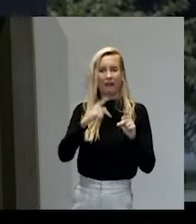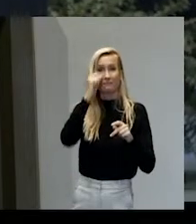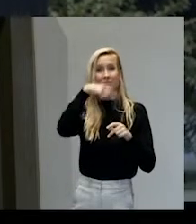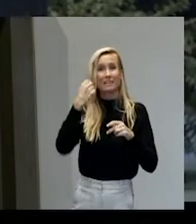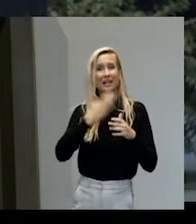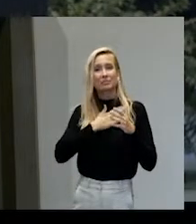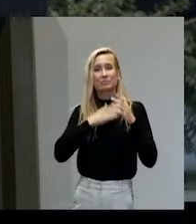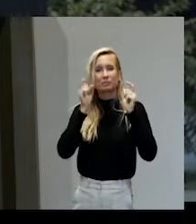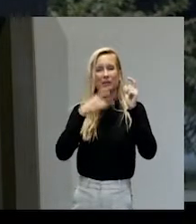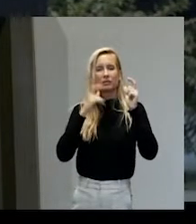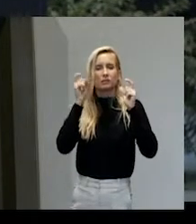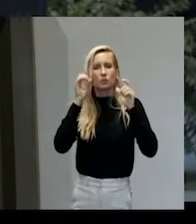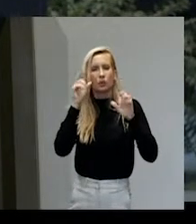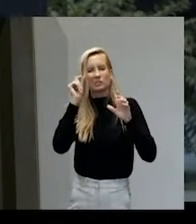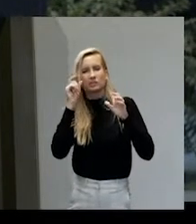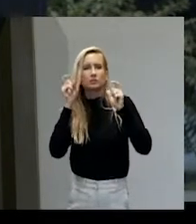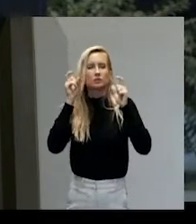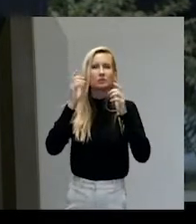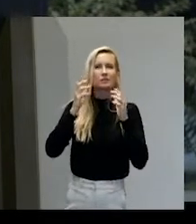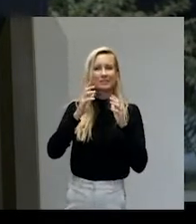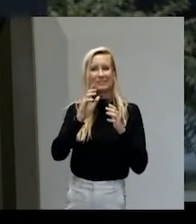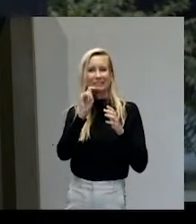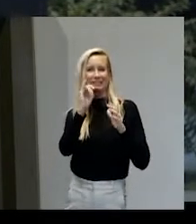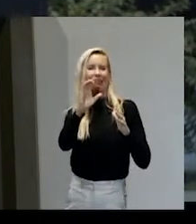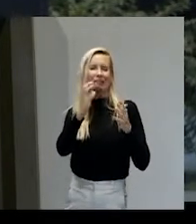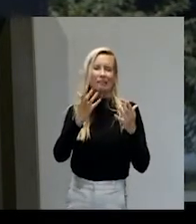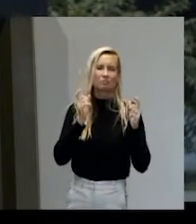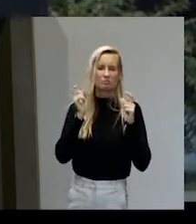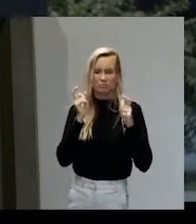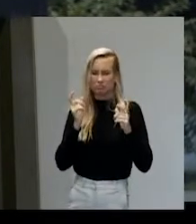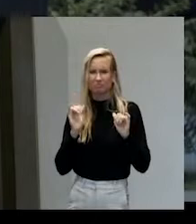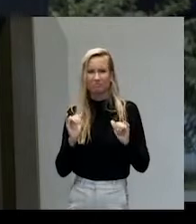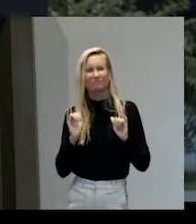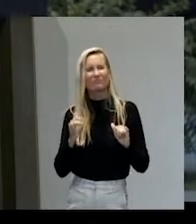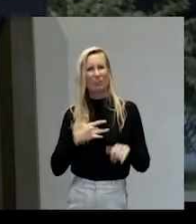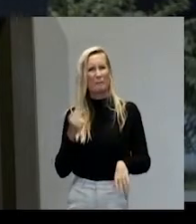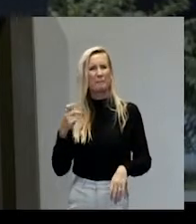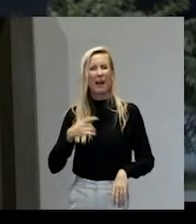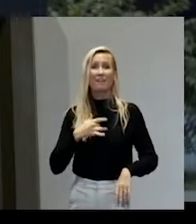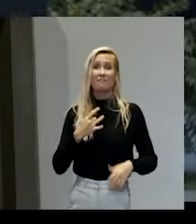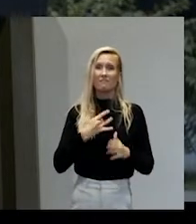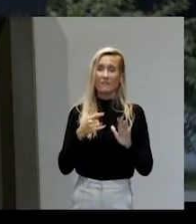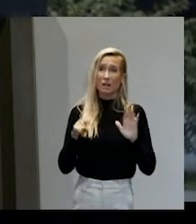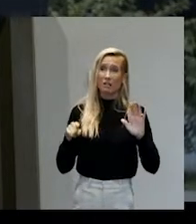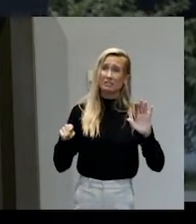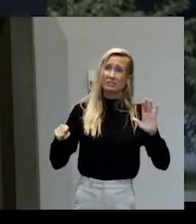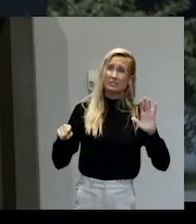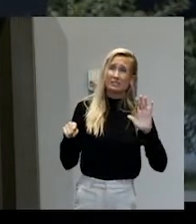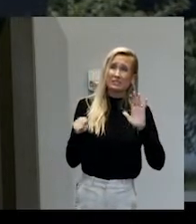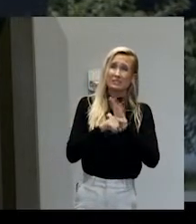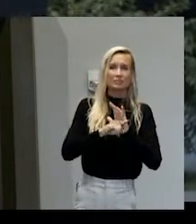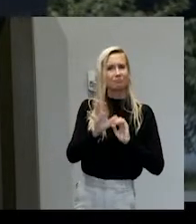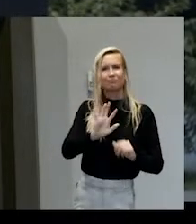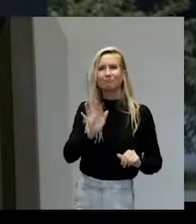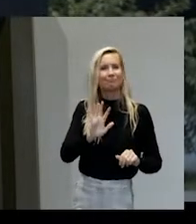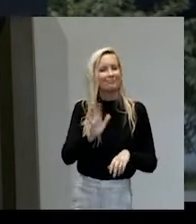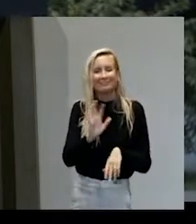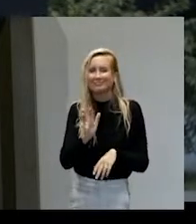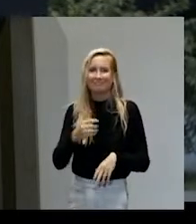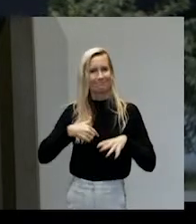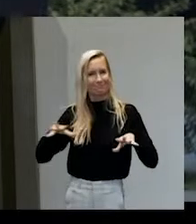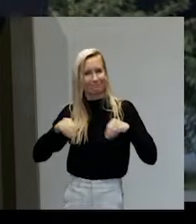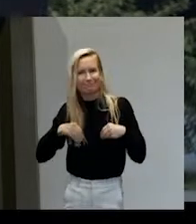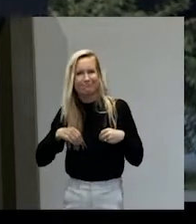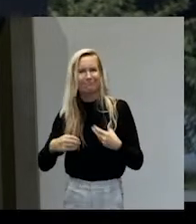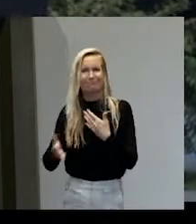this place of kind of understanding a little bit better and accepting who I am, it's interesting to have these things that I used to be embarrassed about, now I